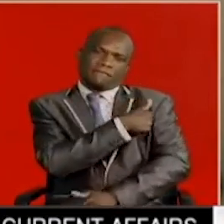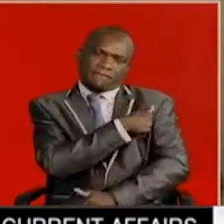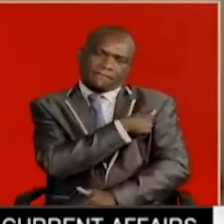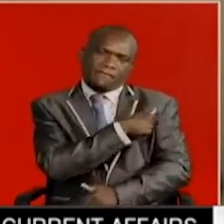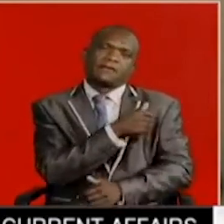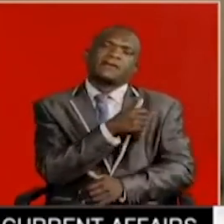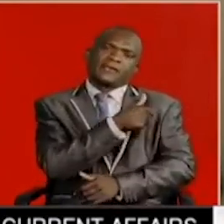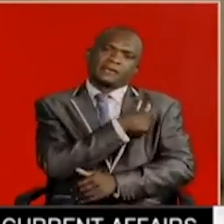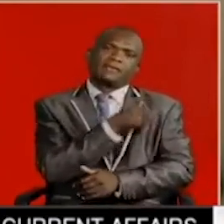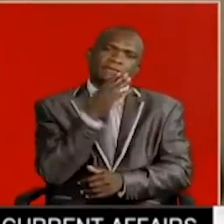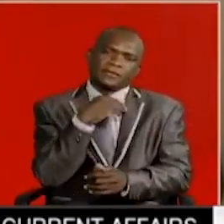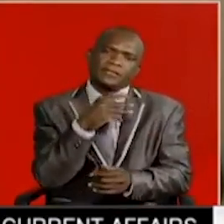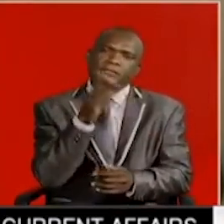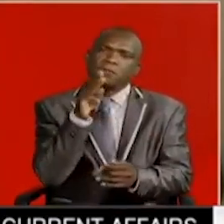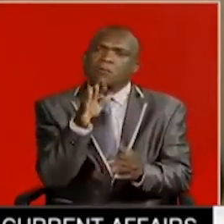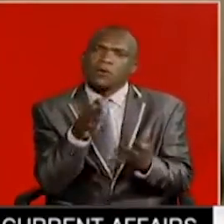immunization